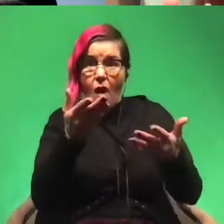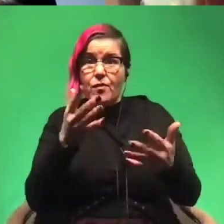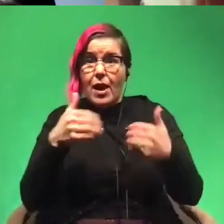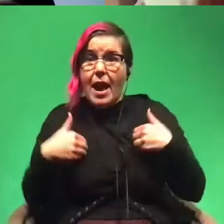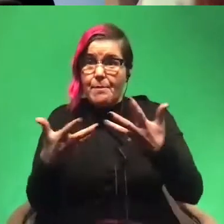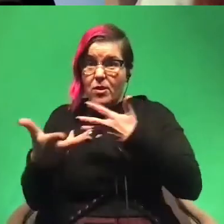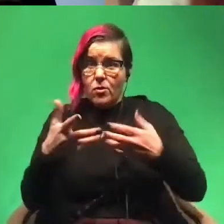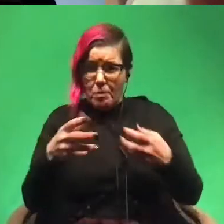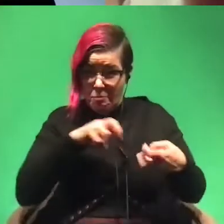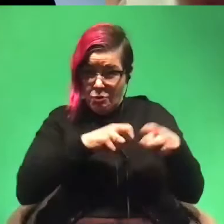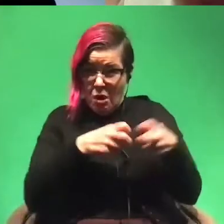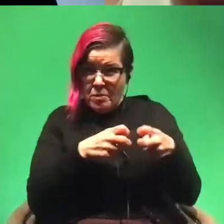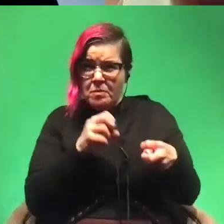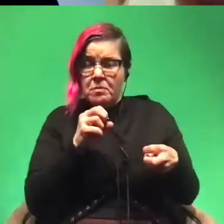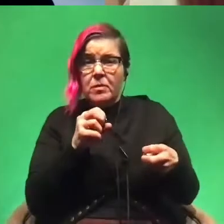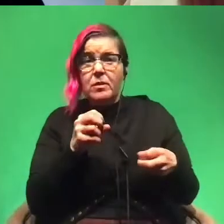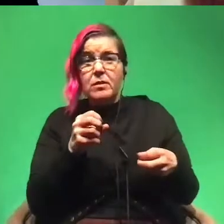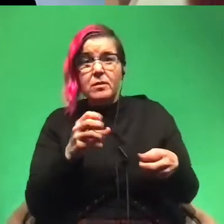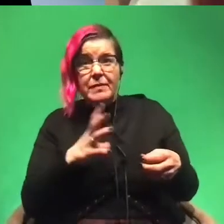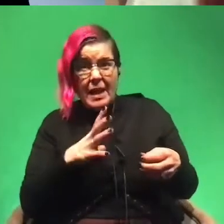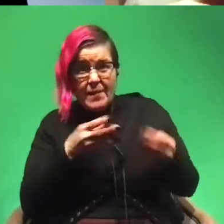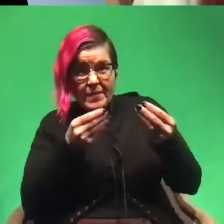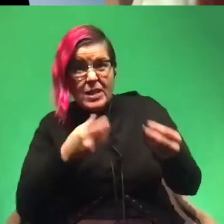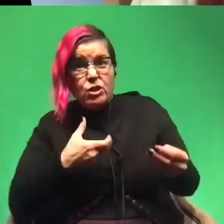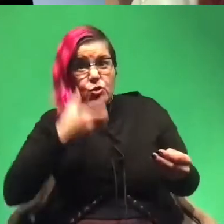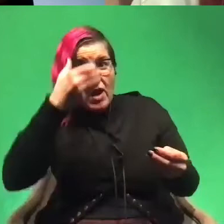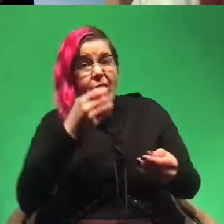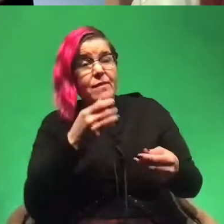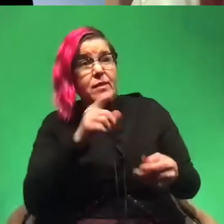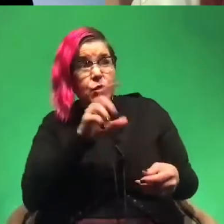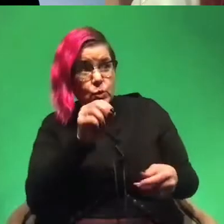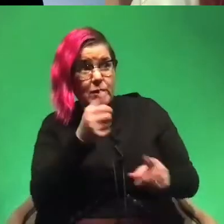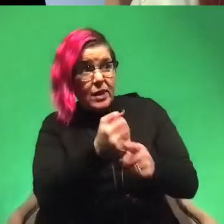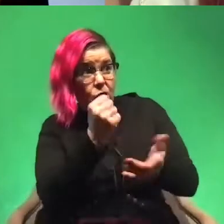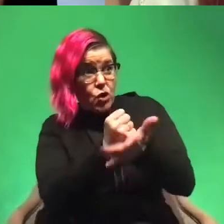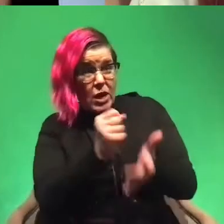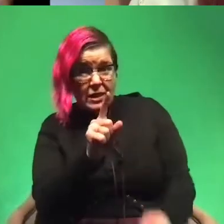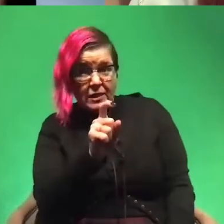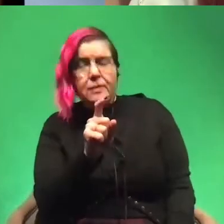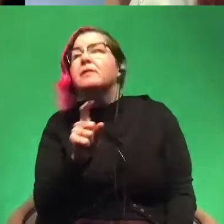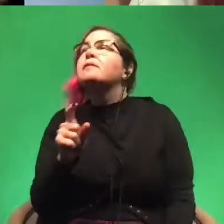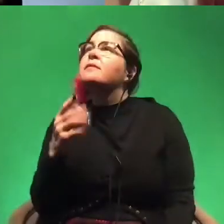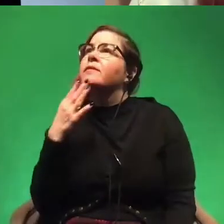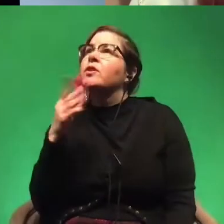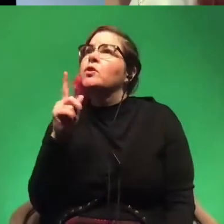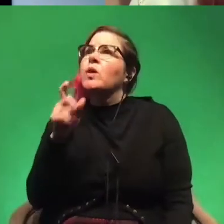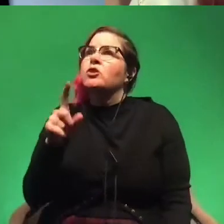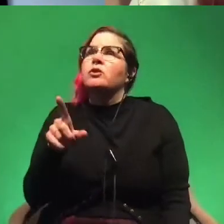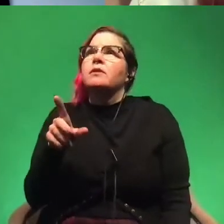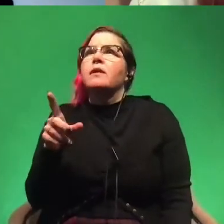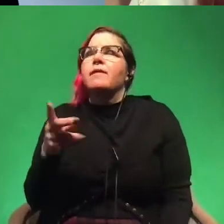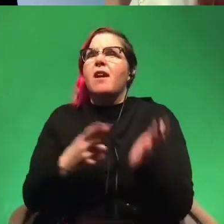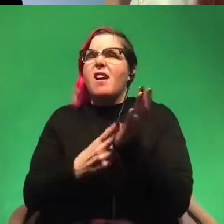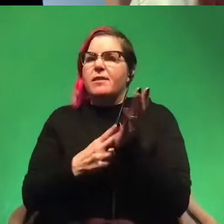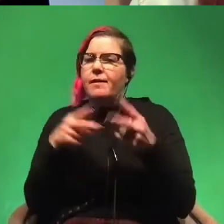feel okay about like feeding a giraffe at an accredited zoo? Right. I think it's a good question, because I think realistically there's two